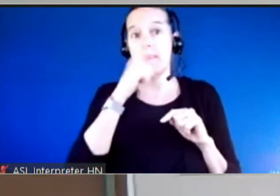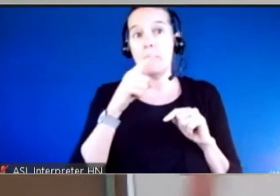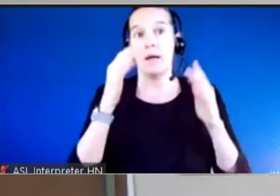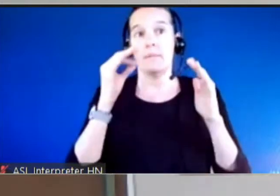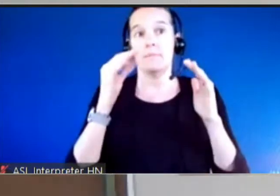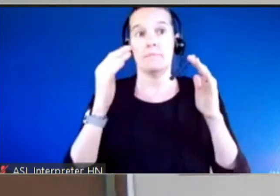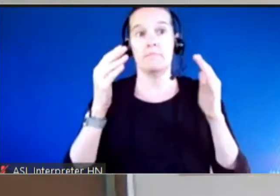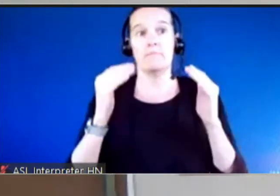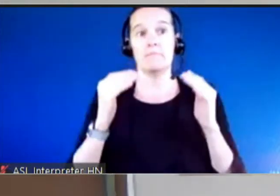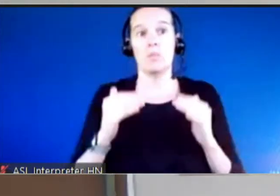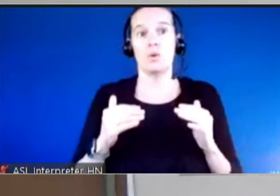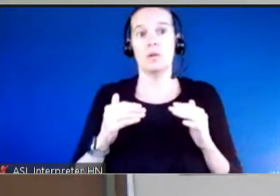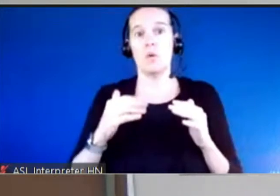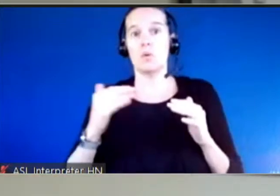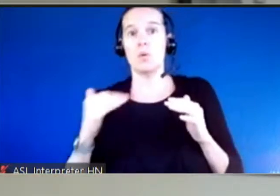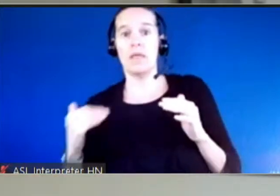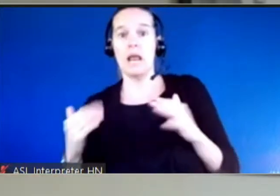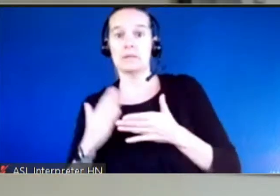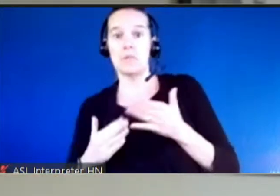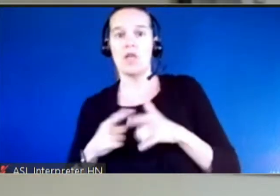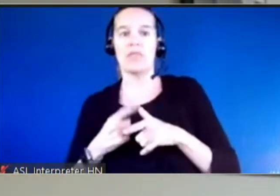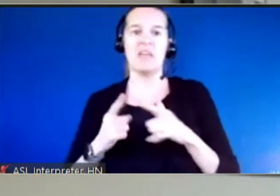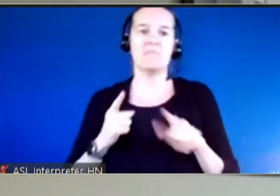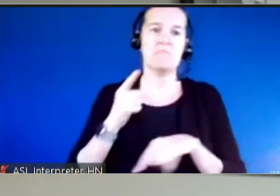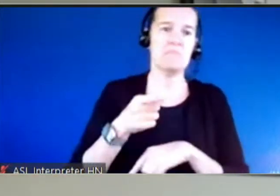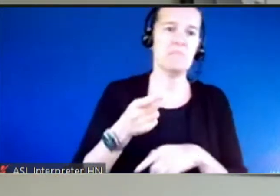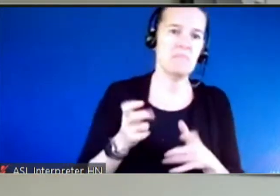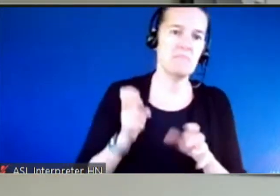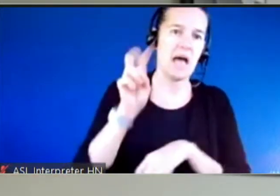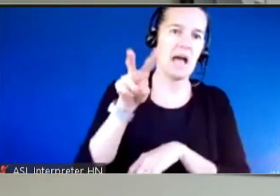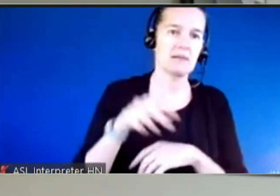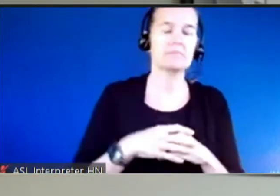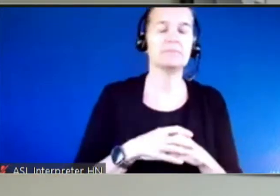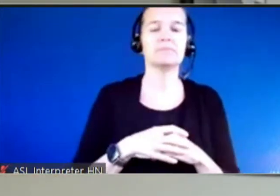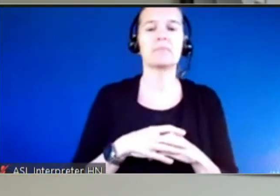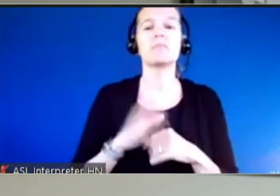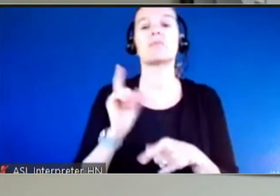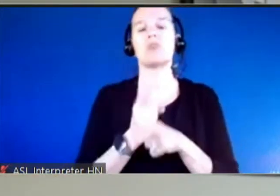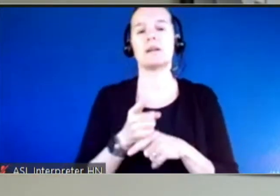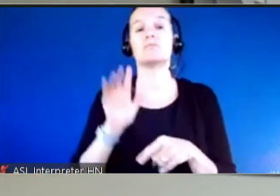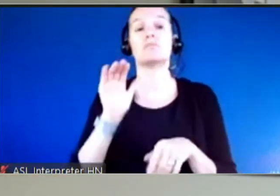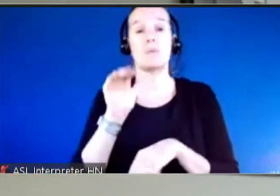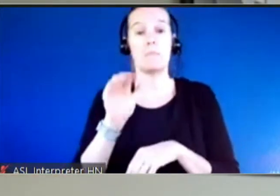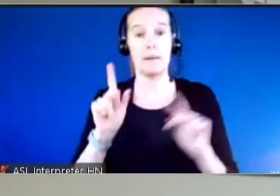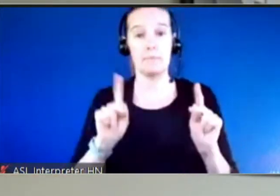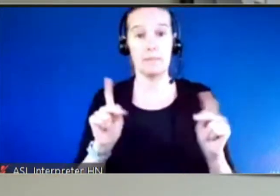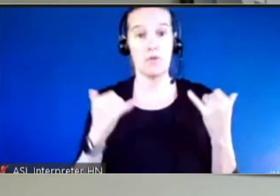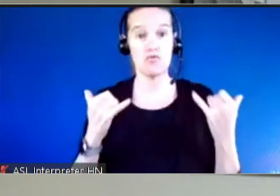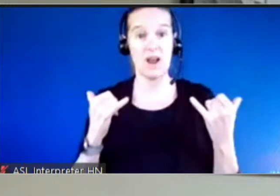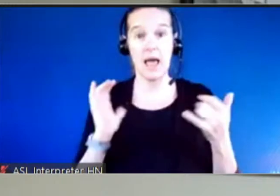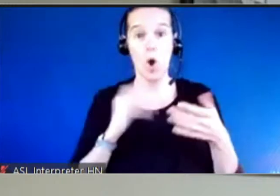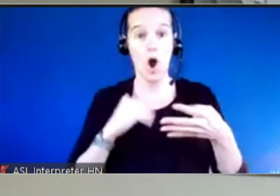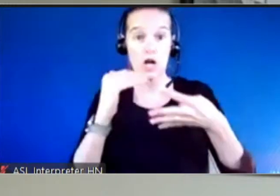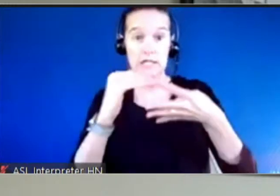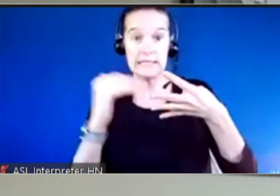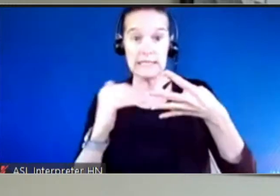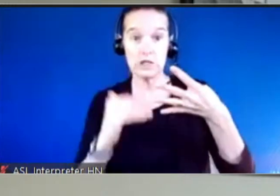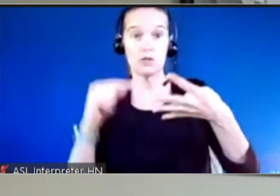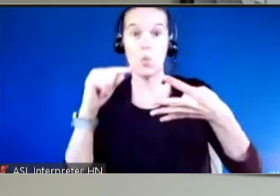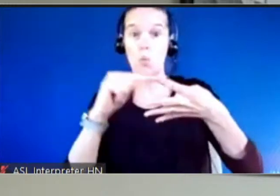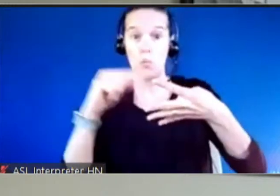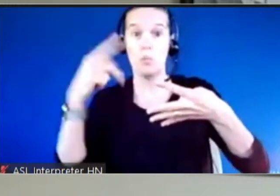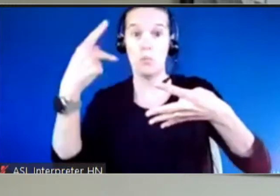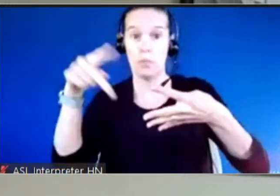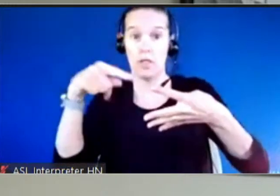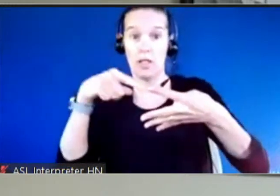we'll circle back around. That's good. So just to remind people, we are currently in the purple tier, which is most activities